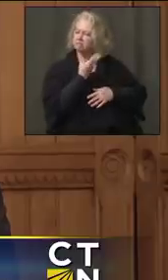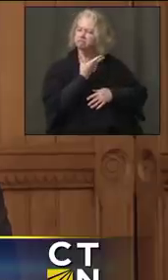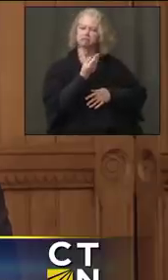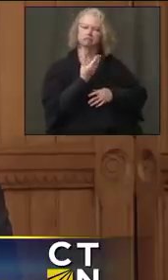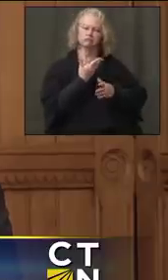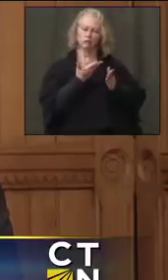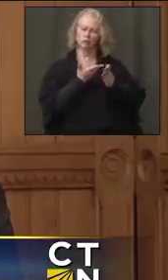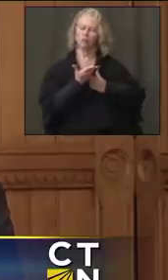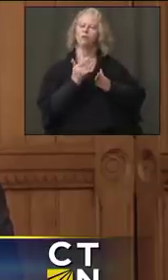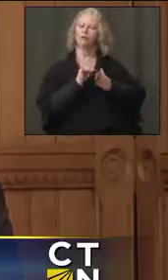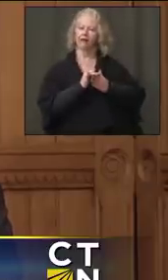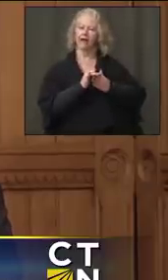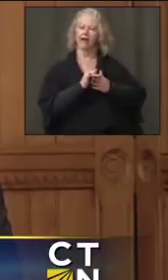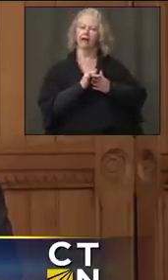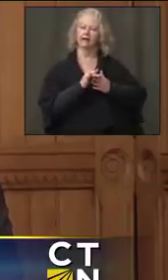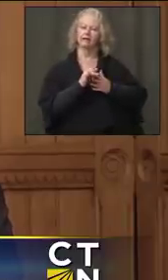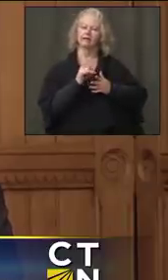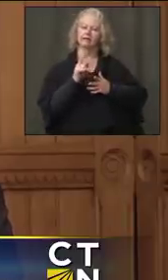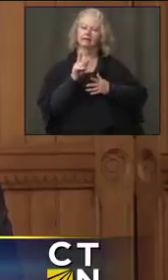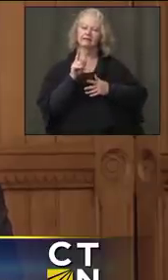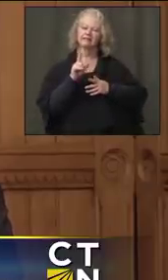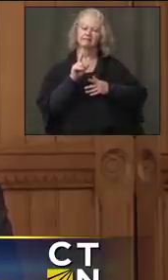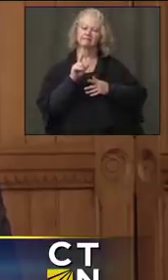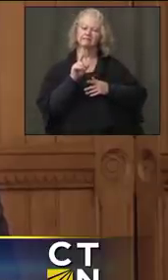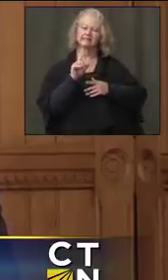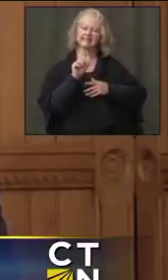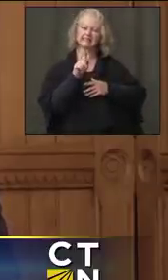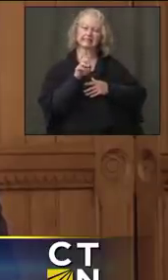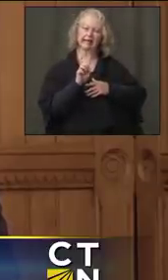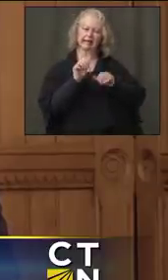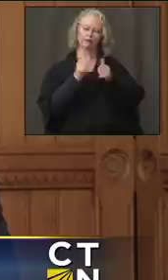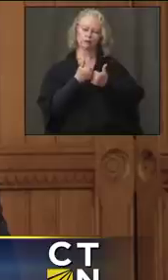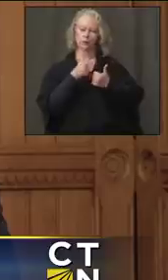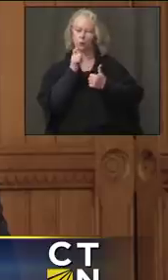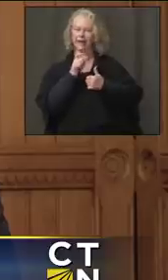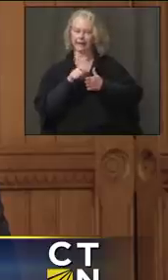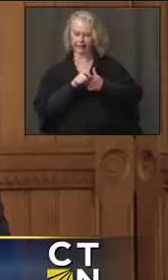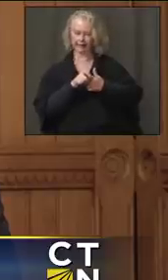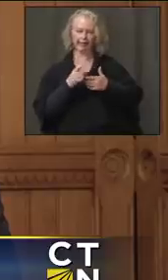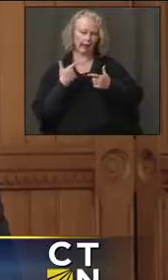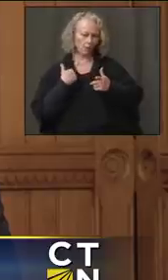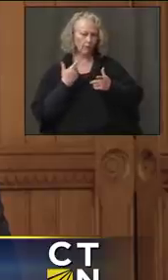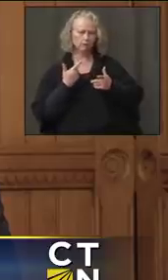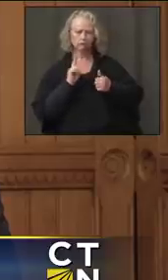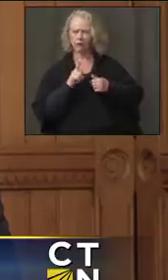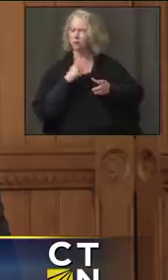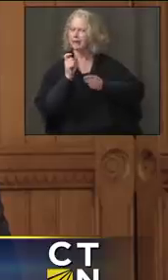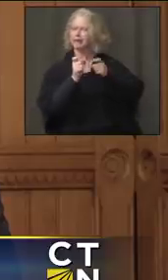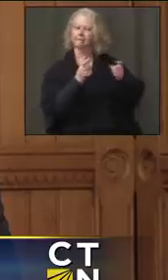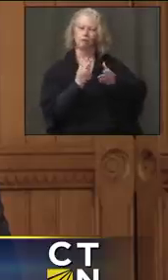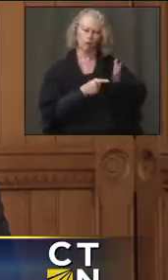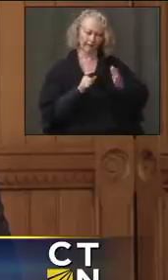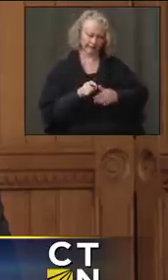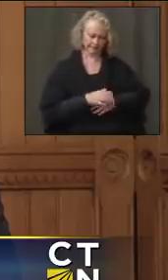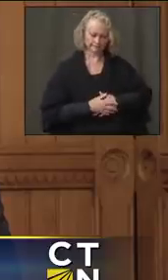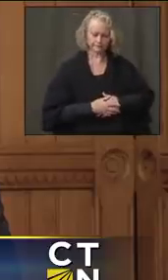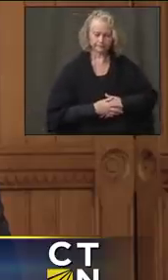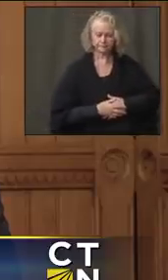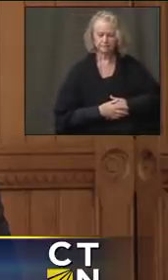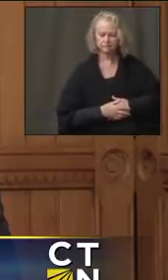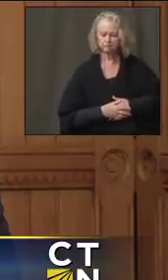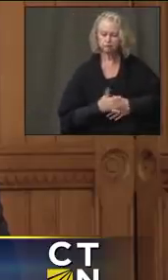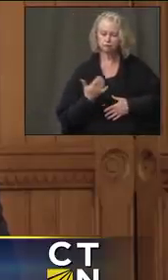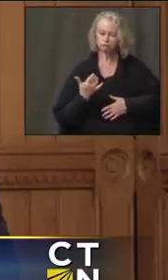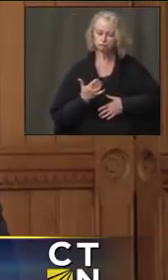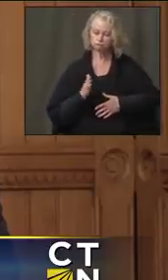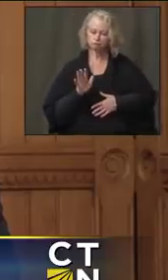state agency that is responsible for them, and then we're fulfilling orders where the need exists. Generally speaking, we're now up